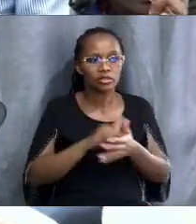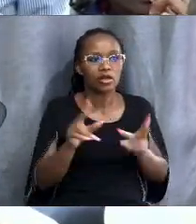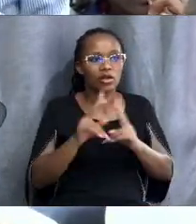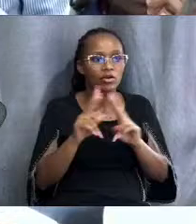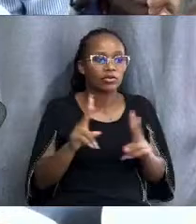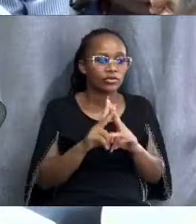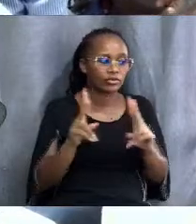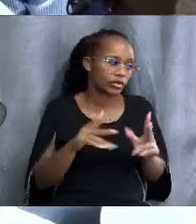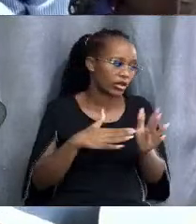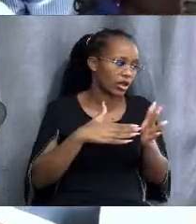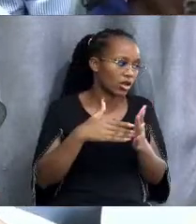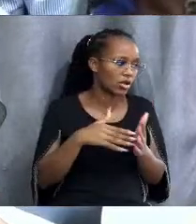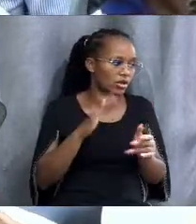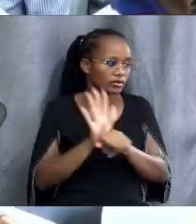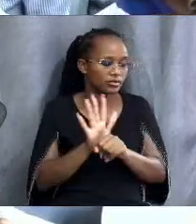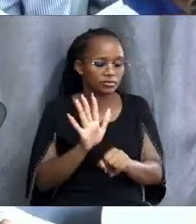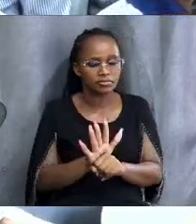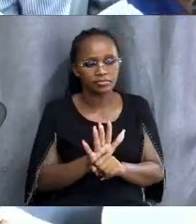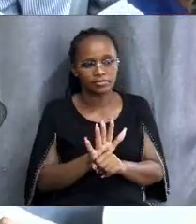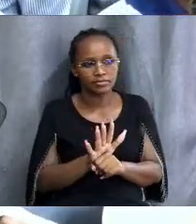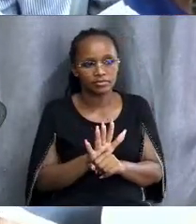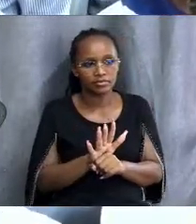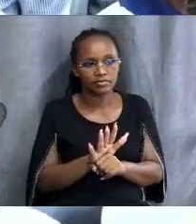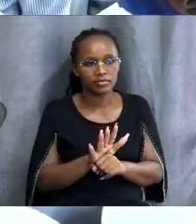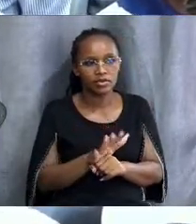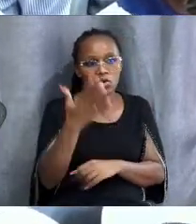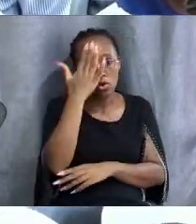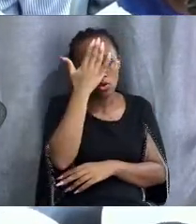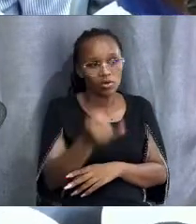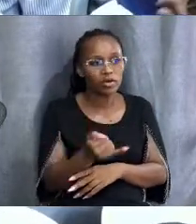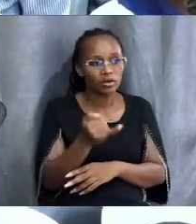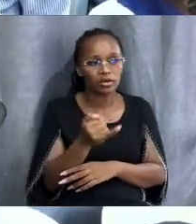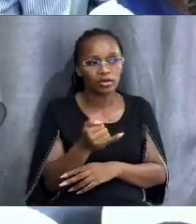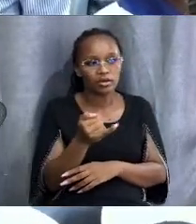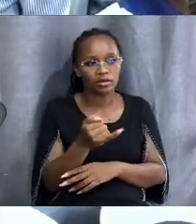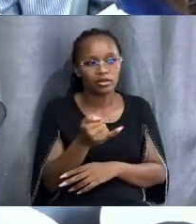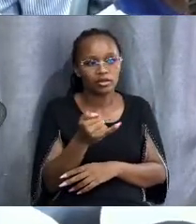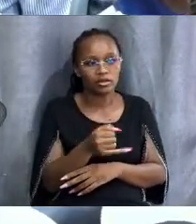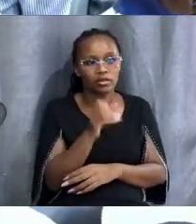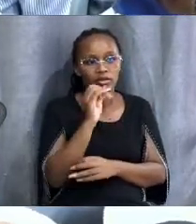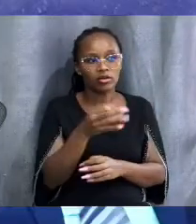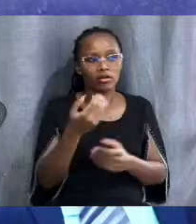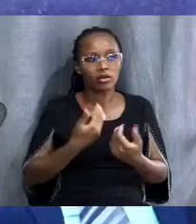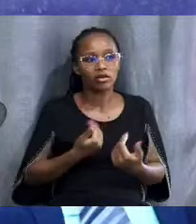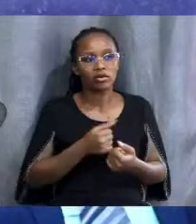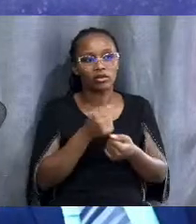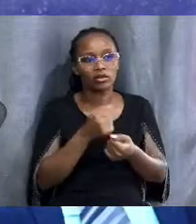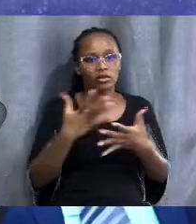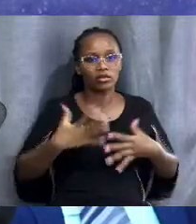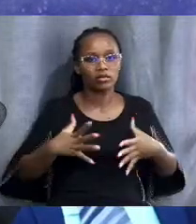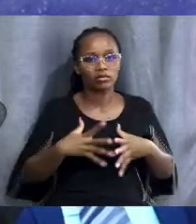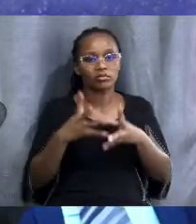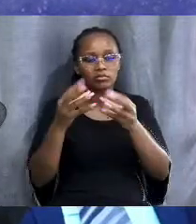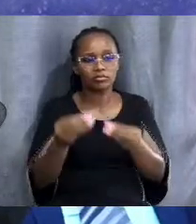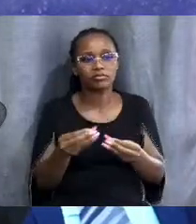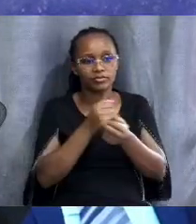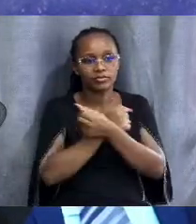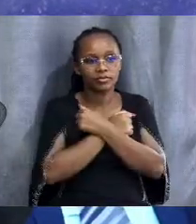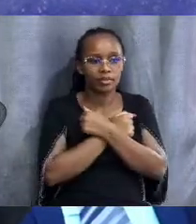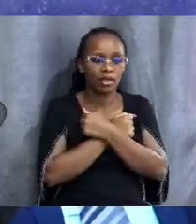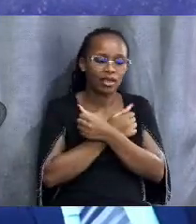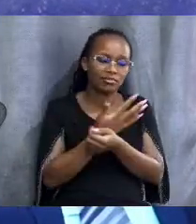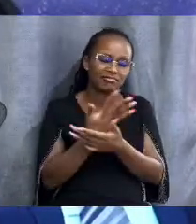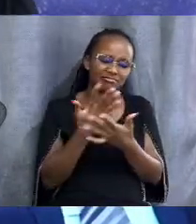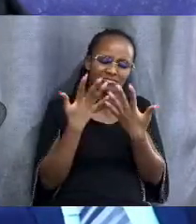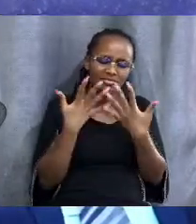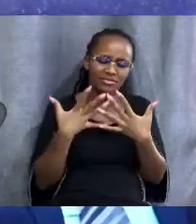weak. You are very weak because of your loved one having gone.